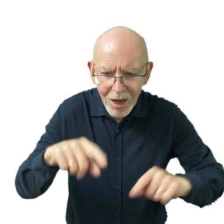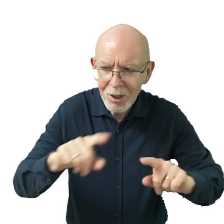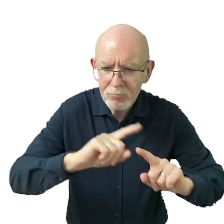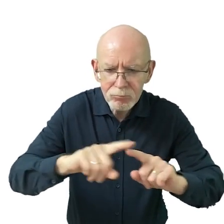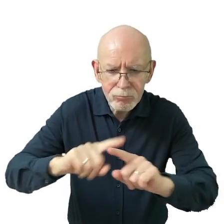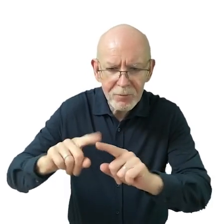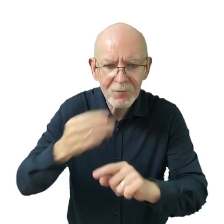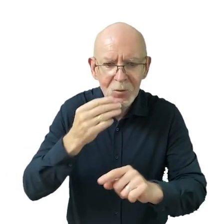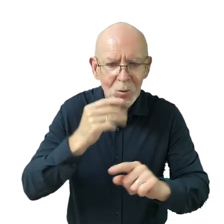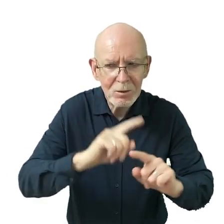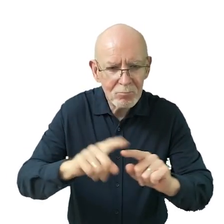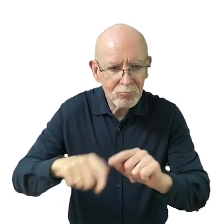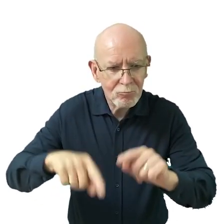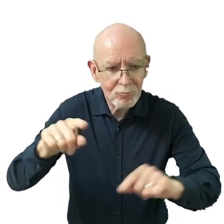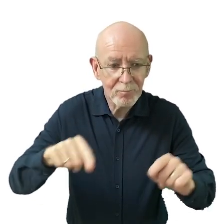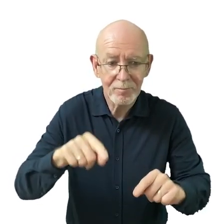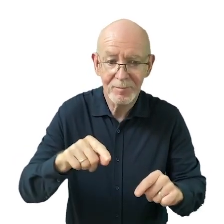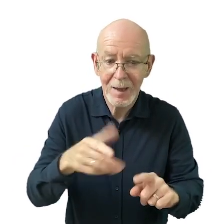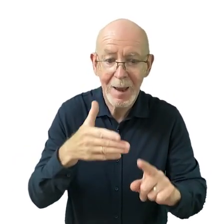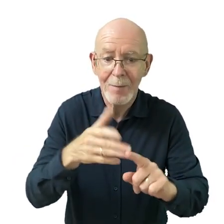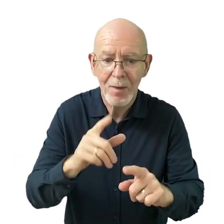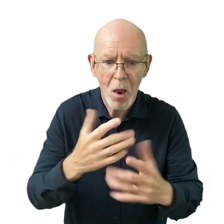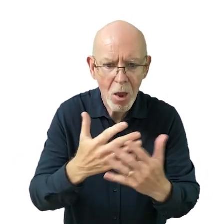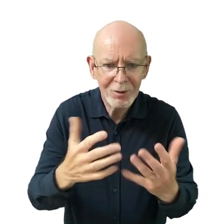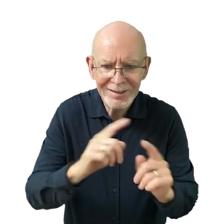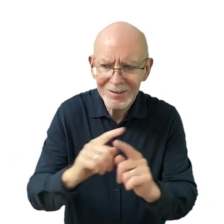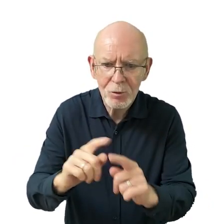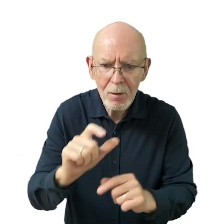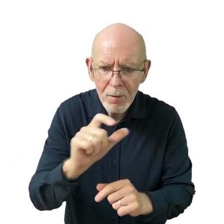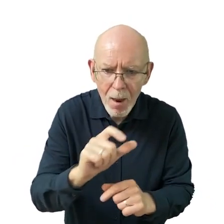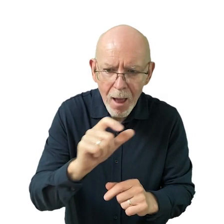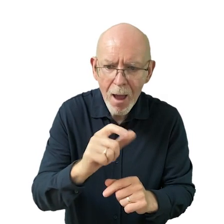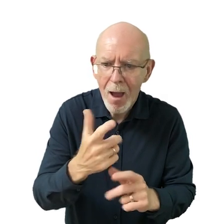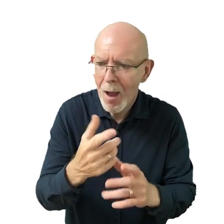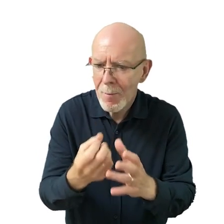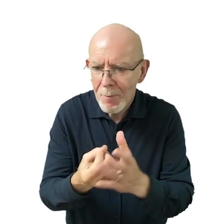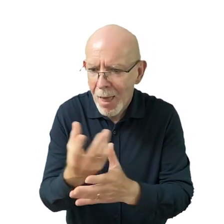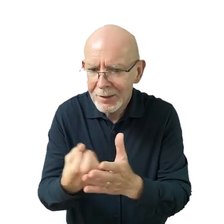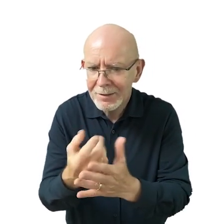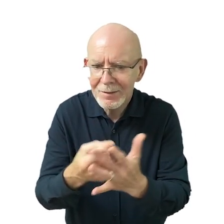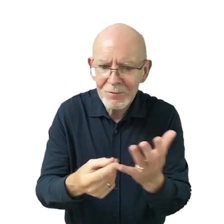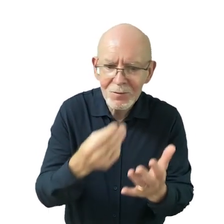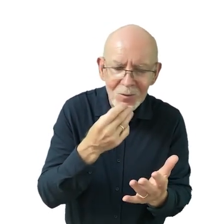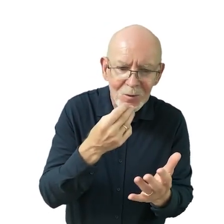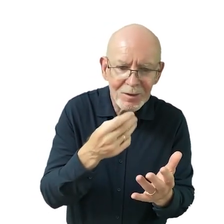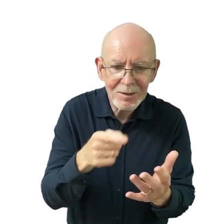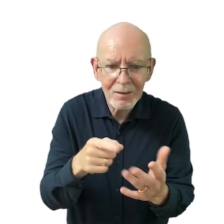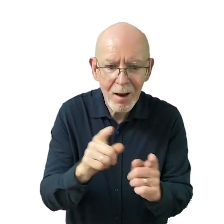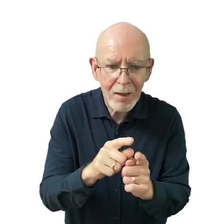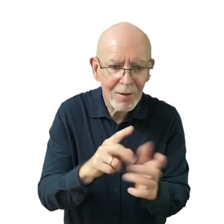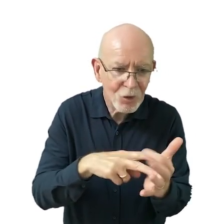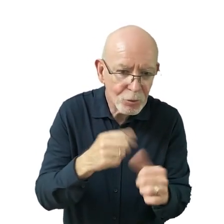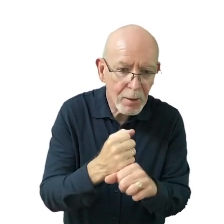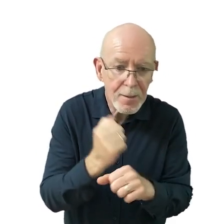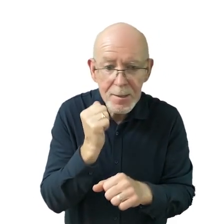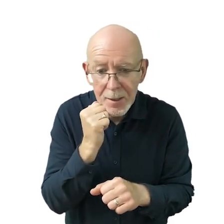range of foods. Aim to include lots of different colours of plant-rich foods, such as fruit,